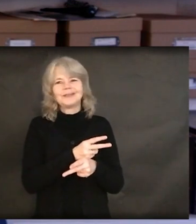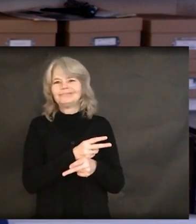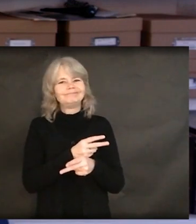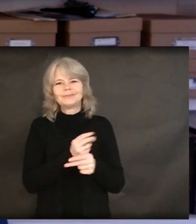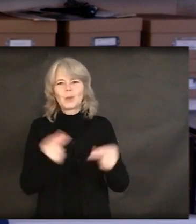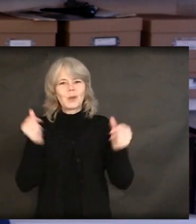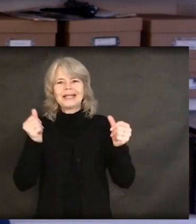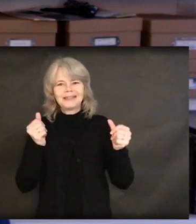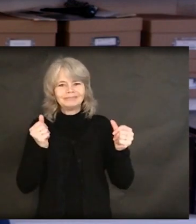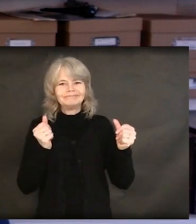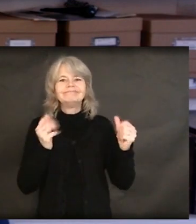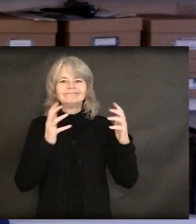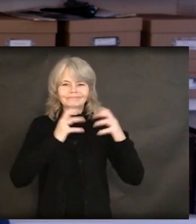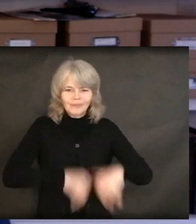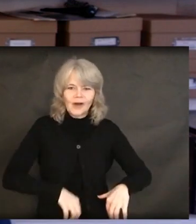it all starts to fall apart.